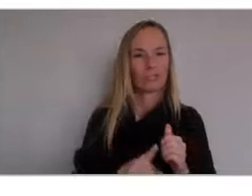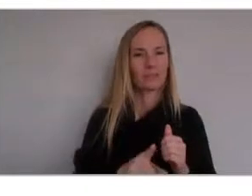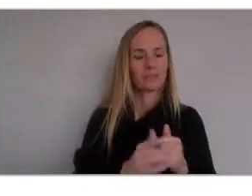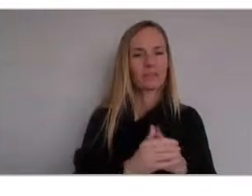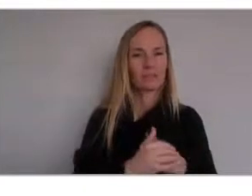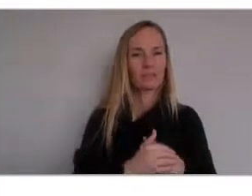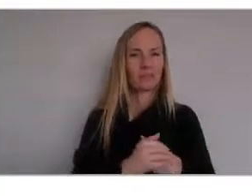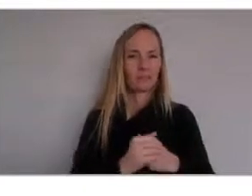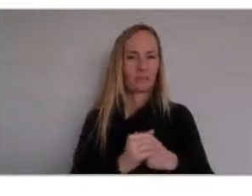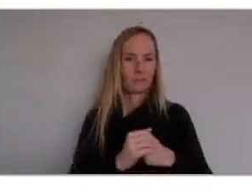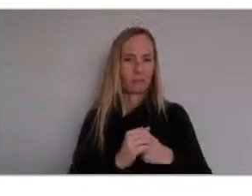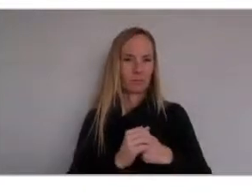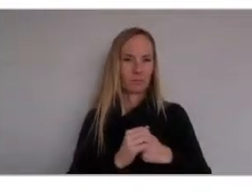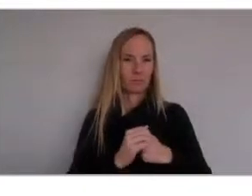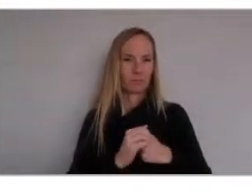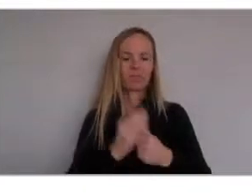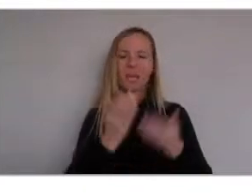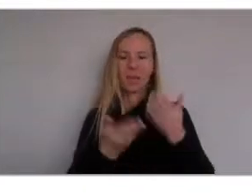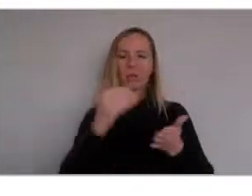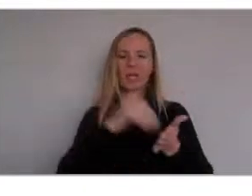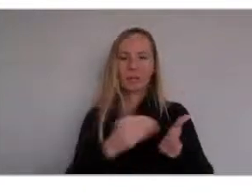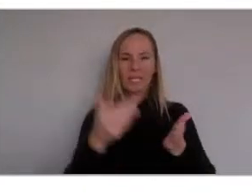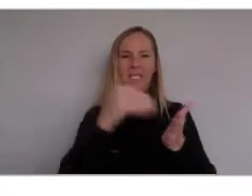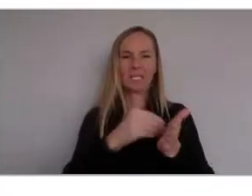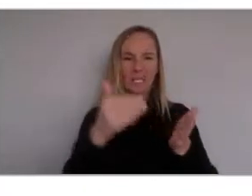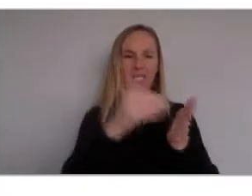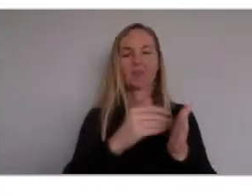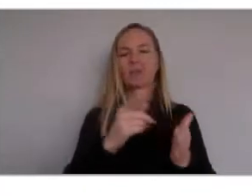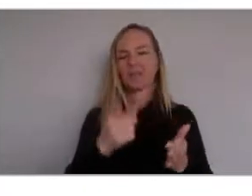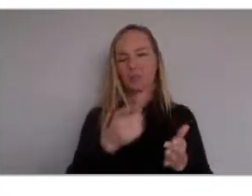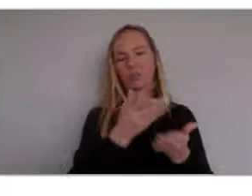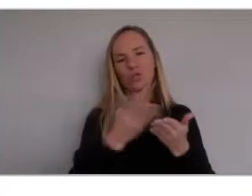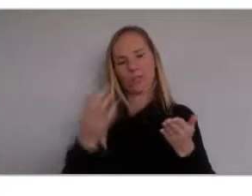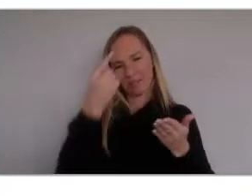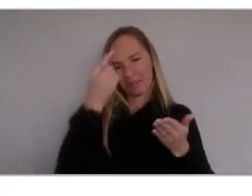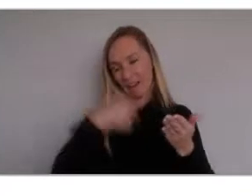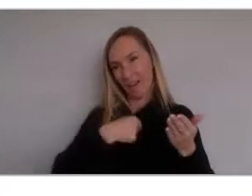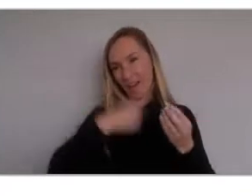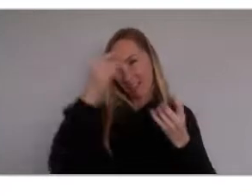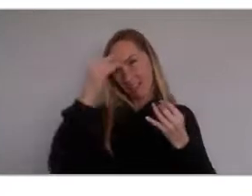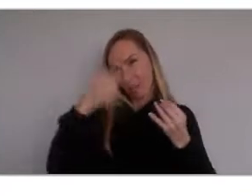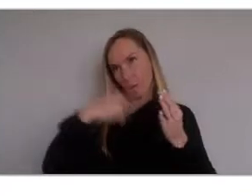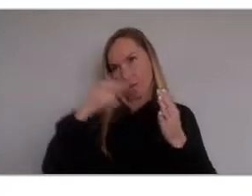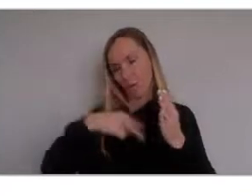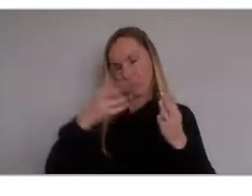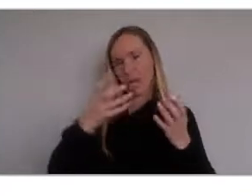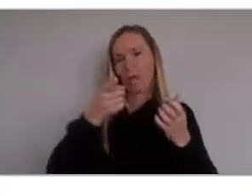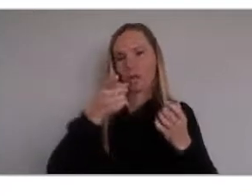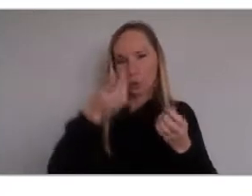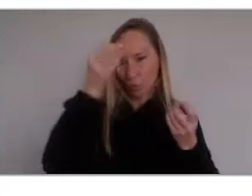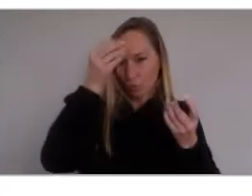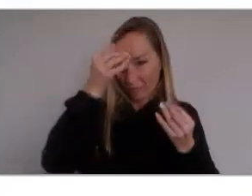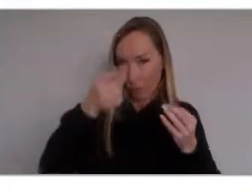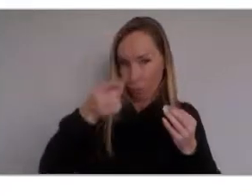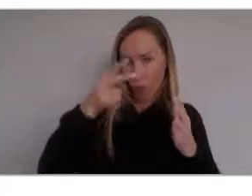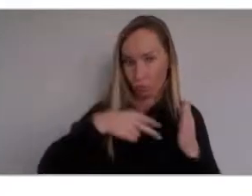questions, and they may repeat throughout the text, but these are things that I think about when I'm reading, and these are things that I want you to think about when